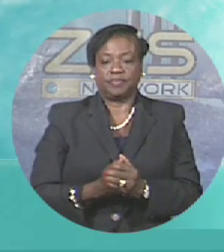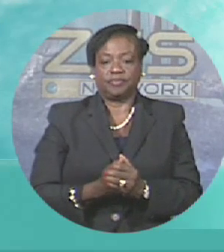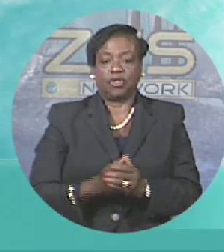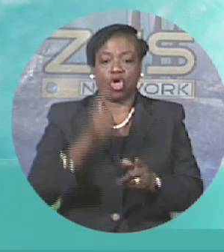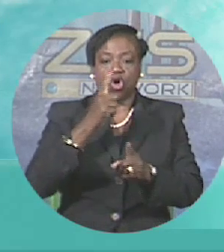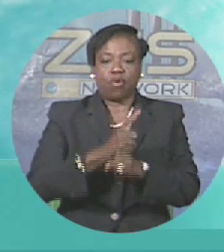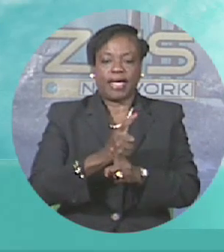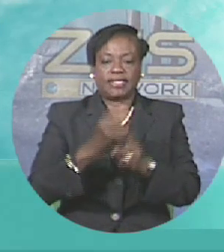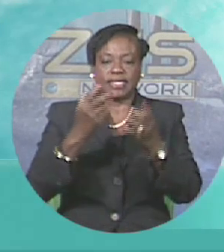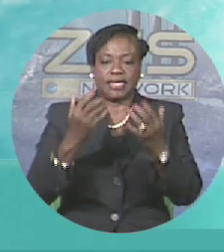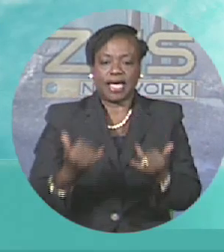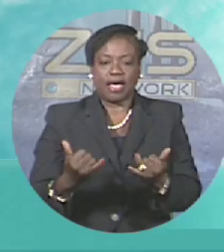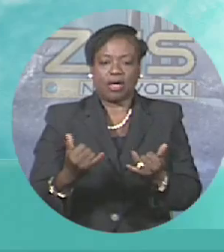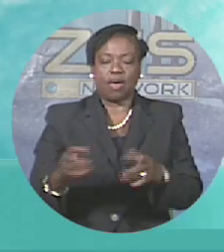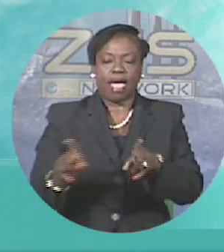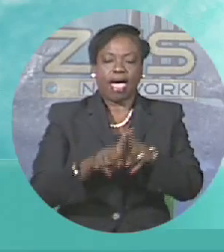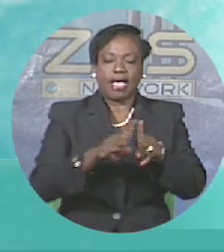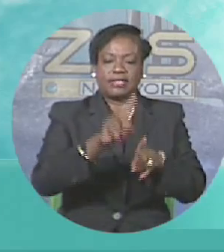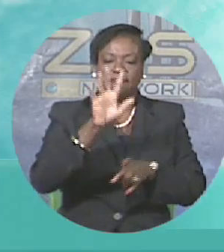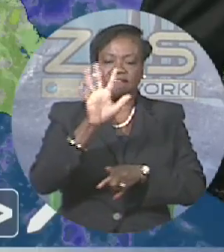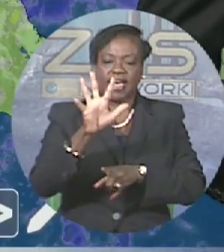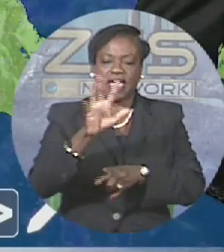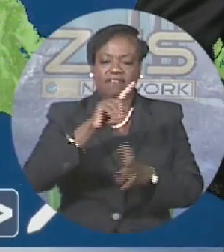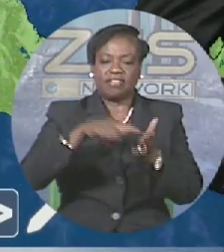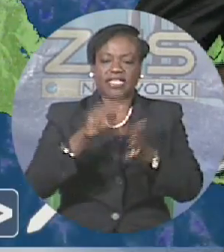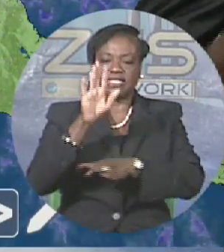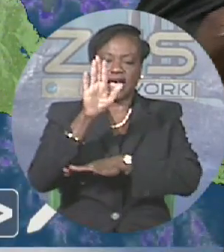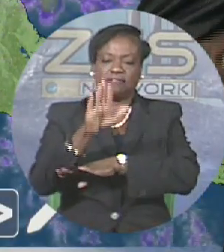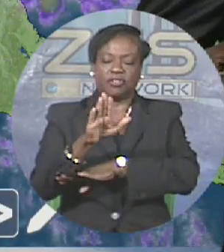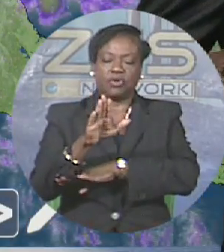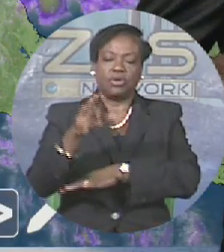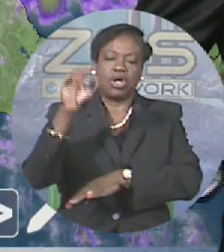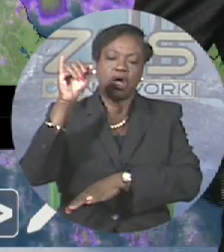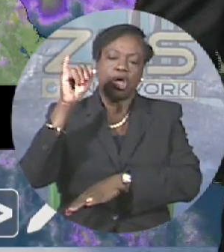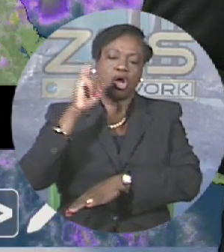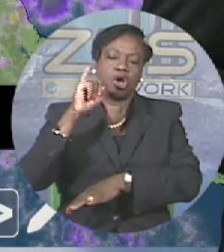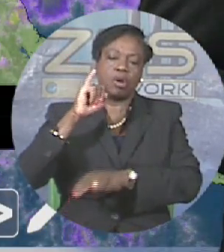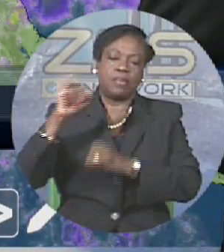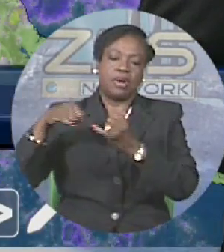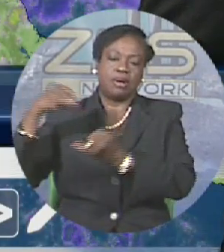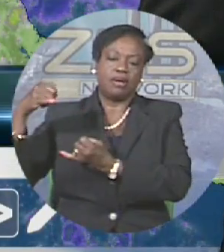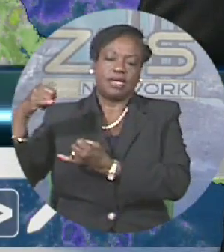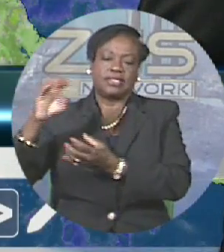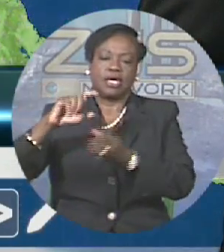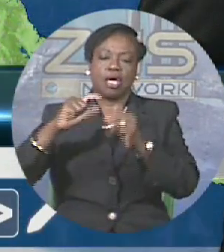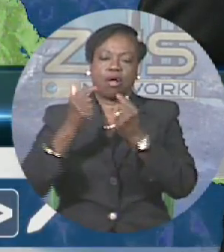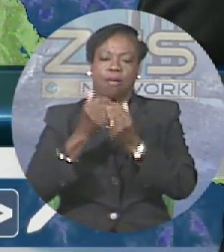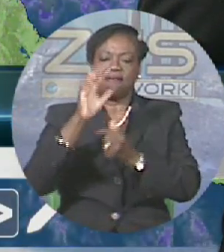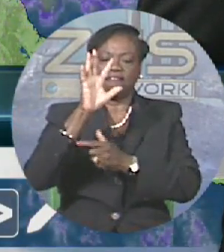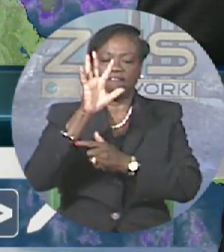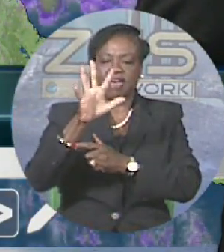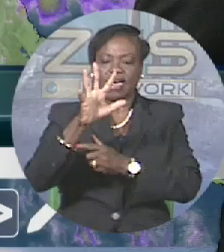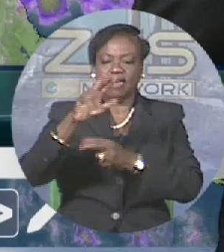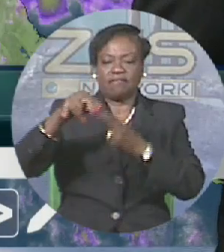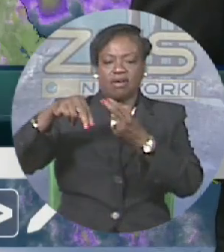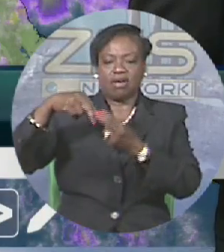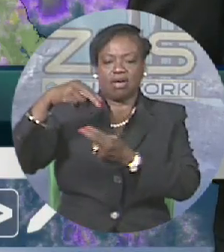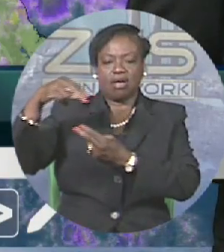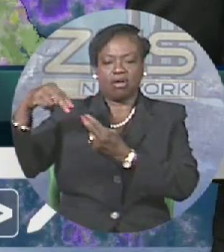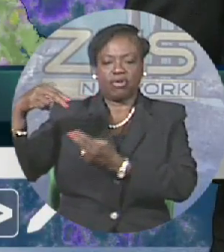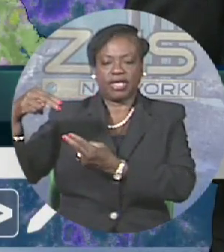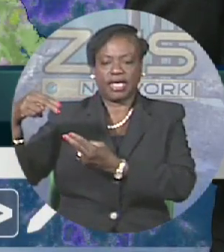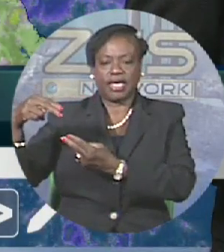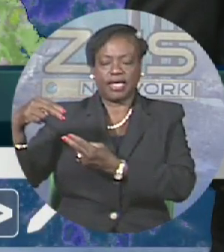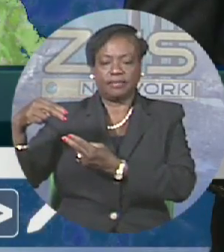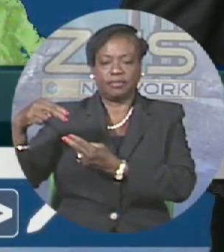Right now, as of 5 o'clock this afternoon, Irma has become a category 4 hurricane on the Saffir-Simpson scale. And we'll get to